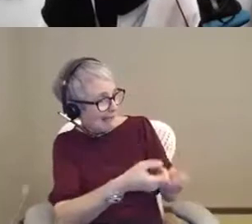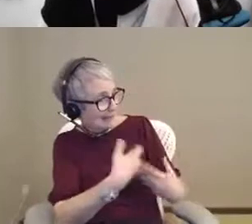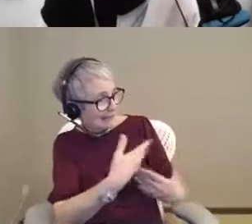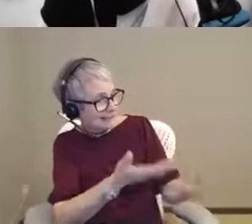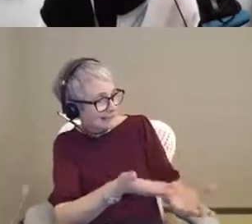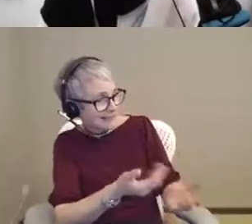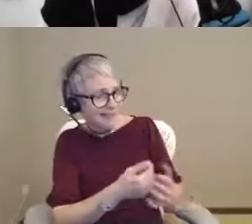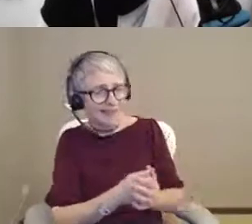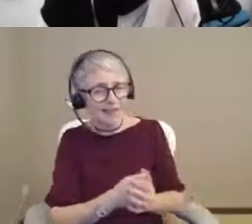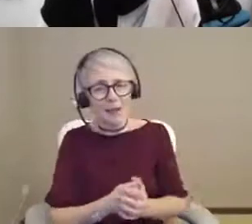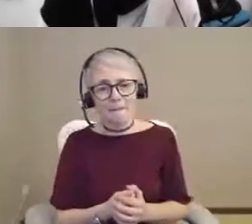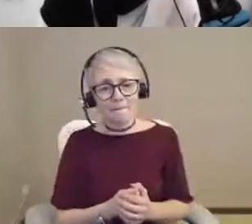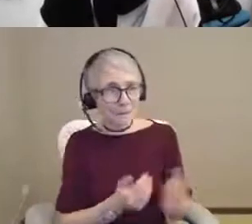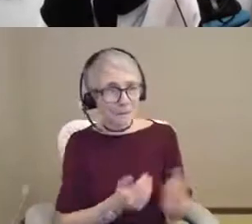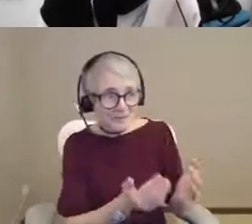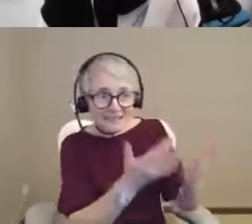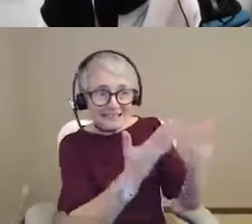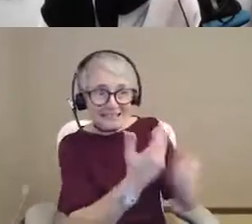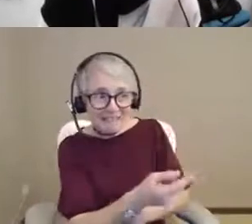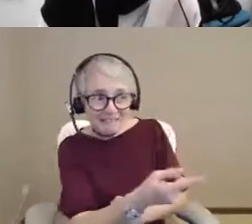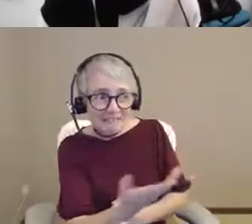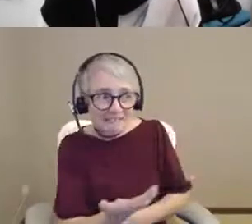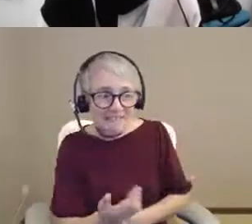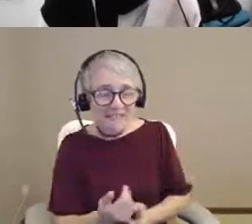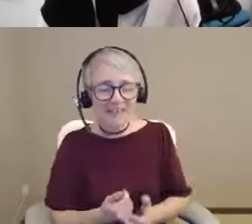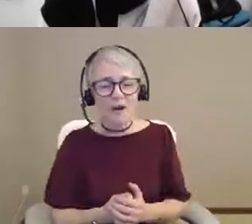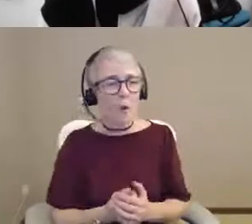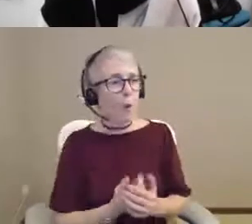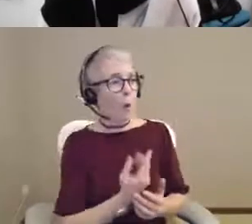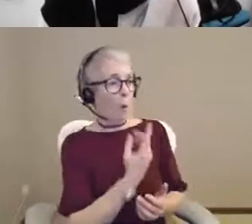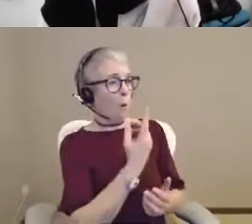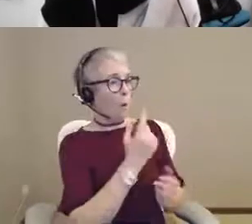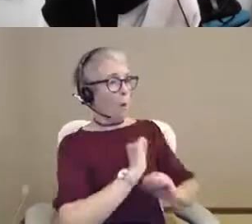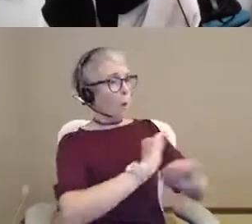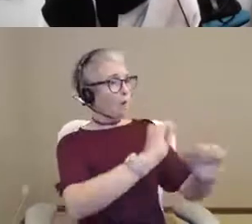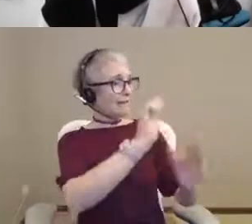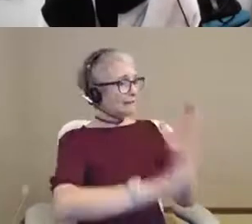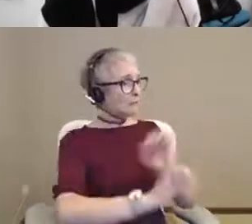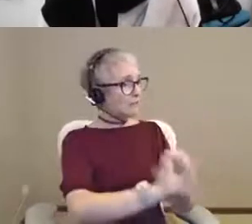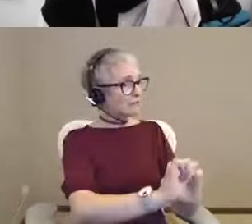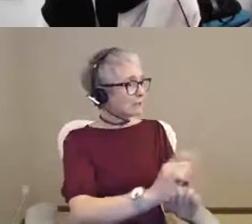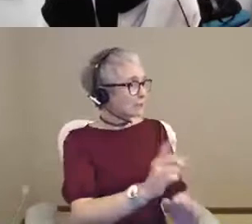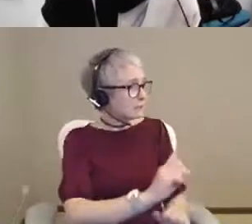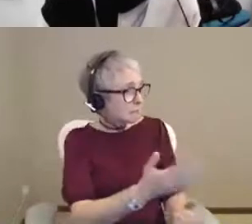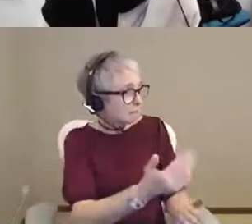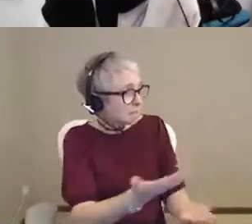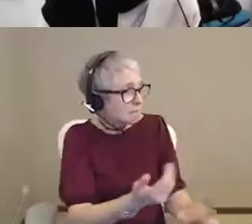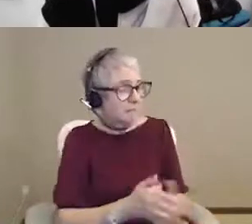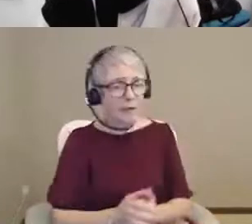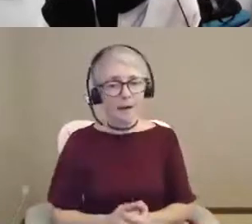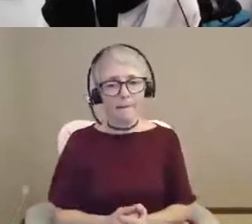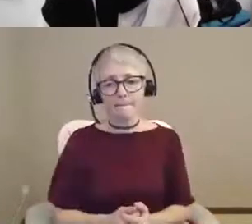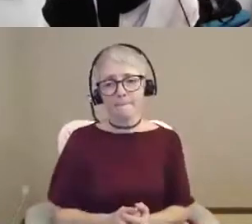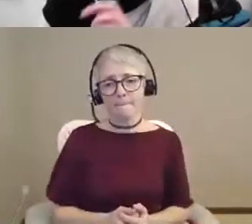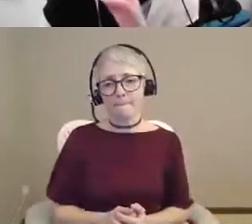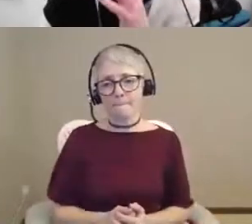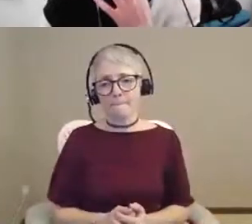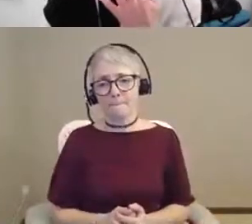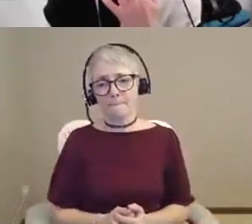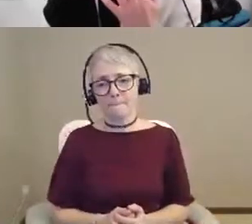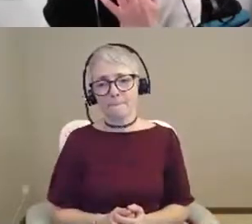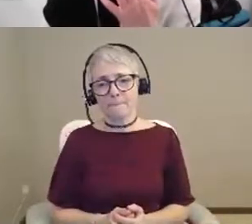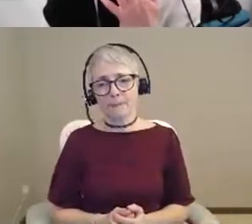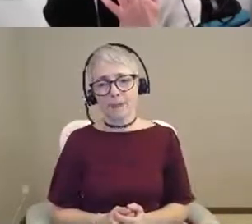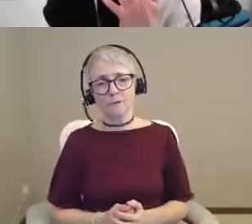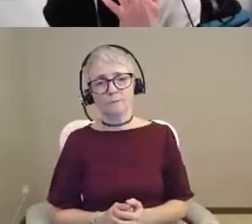anything, any statistics or any kind of personal experiences that you can share on that theme. I'd like